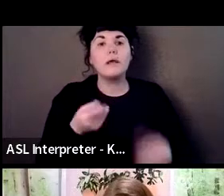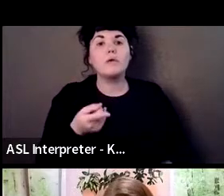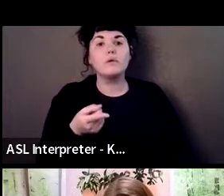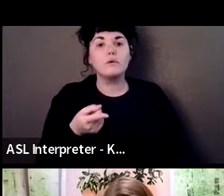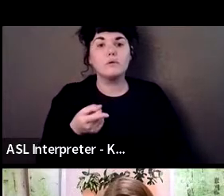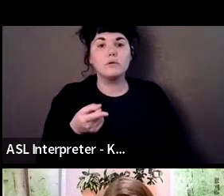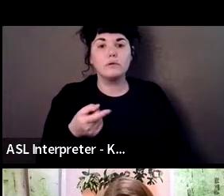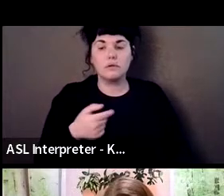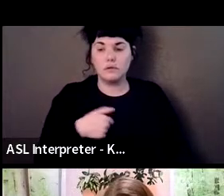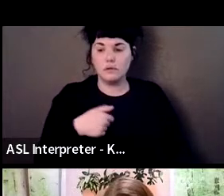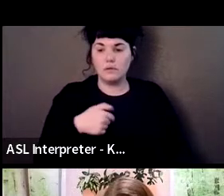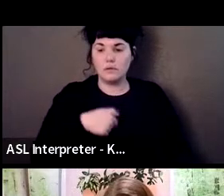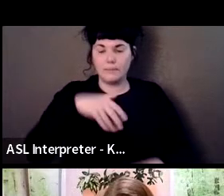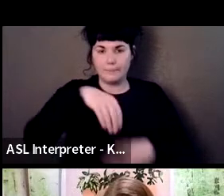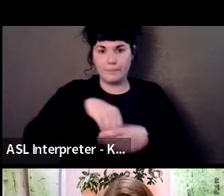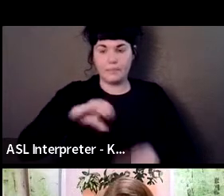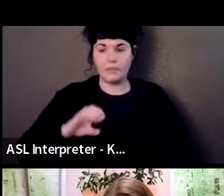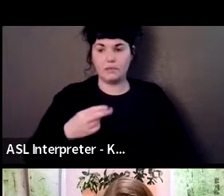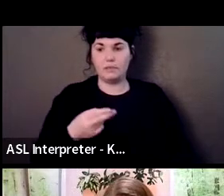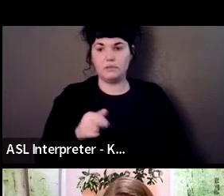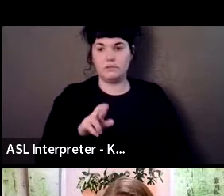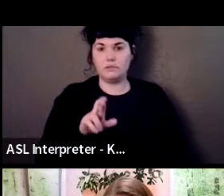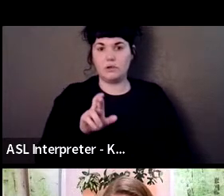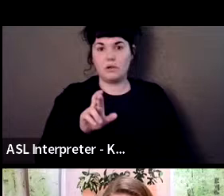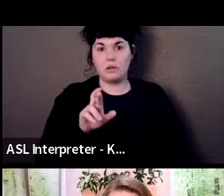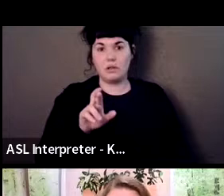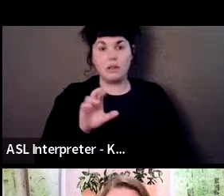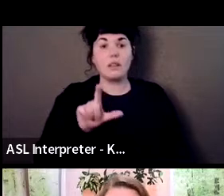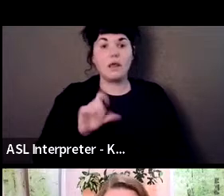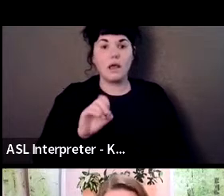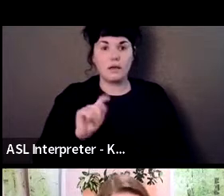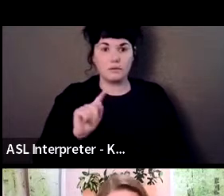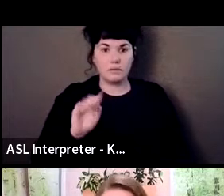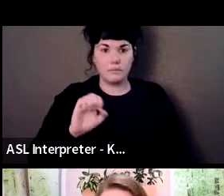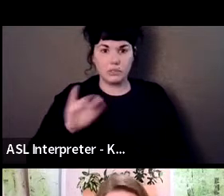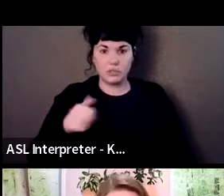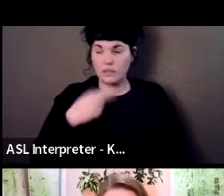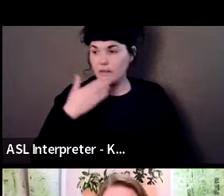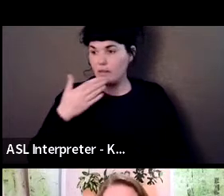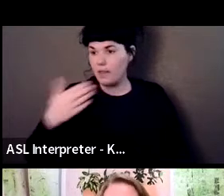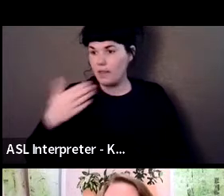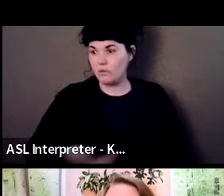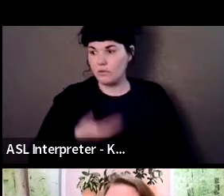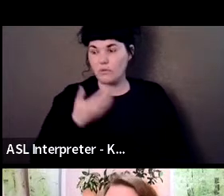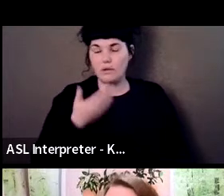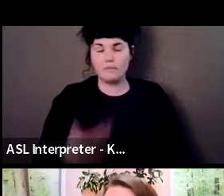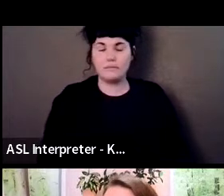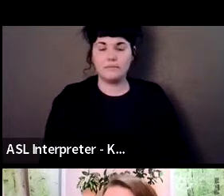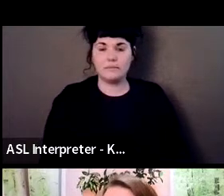I'm attending remotely from Charlotte, Michigan. Thank you. Welcome. Good morning.